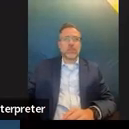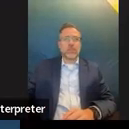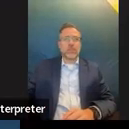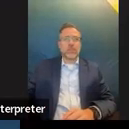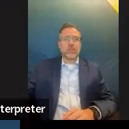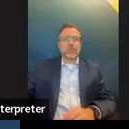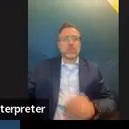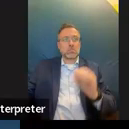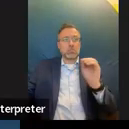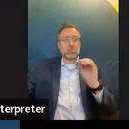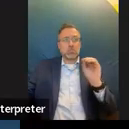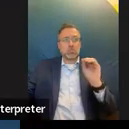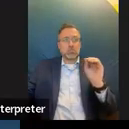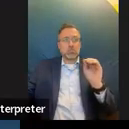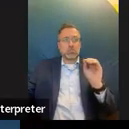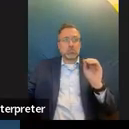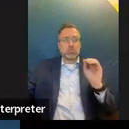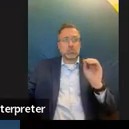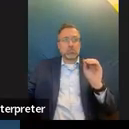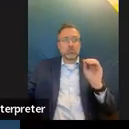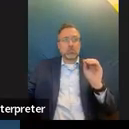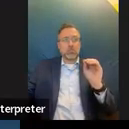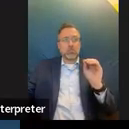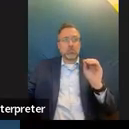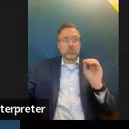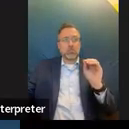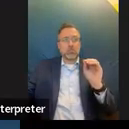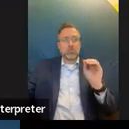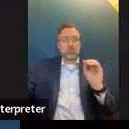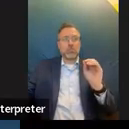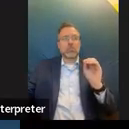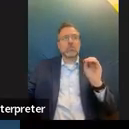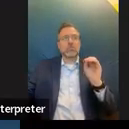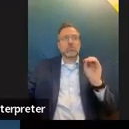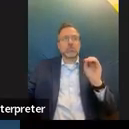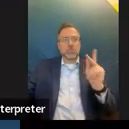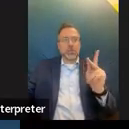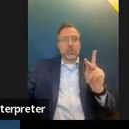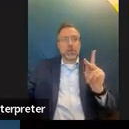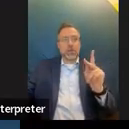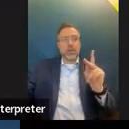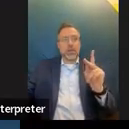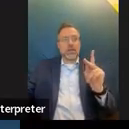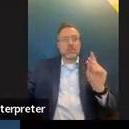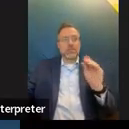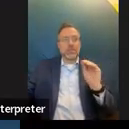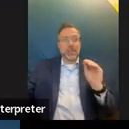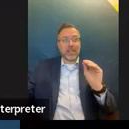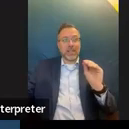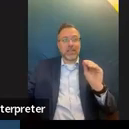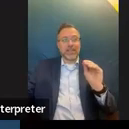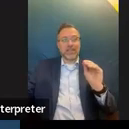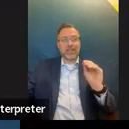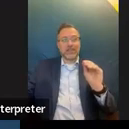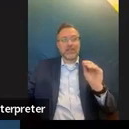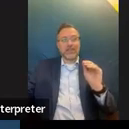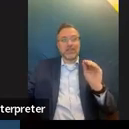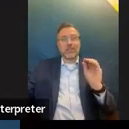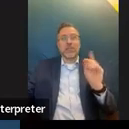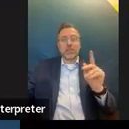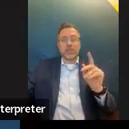Nothing. There's nothing in the chat either. Yet. Oh my goodness. People can drop things if they come up.